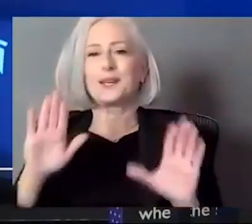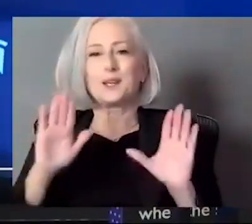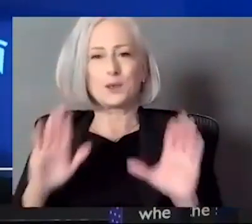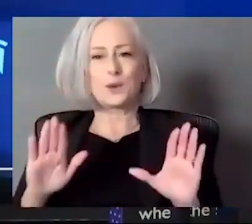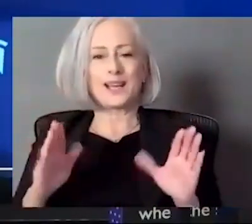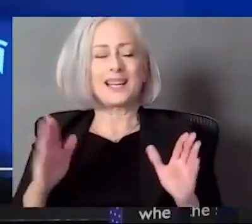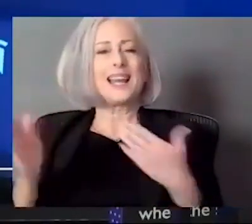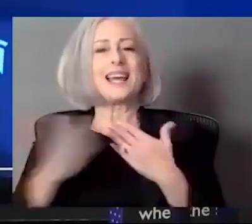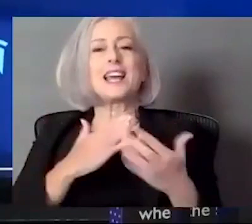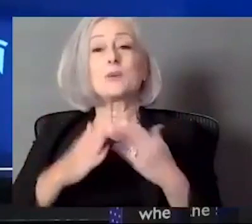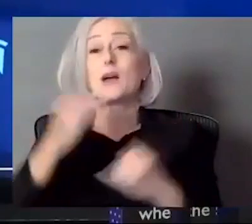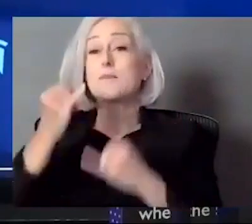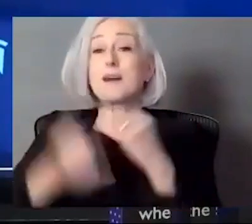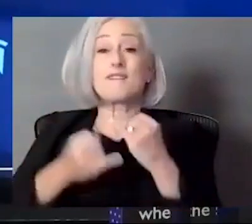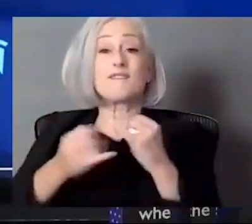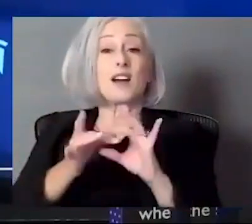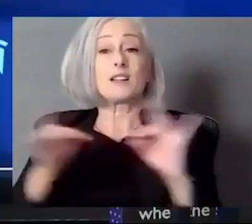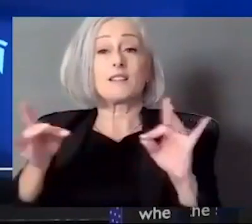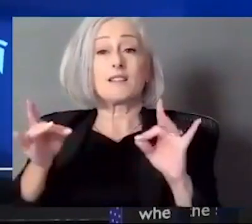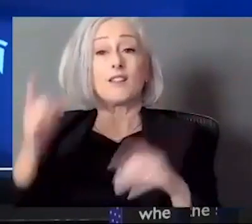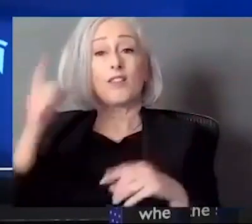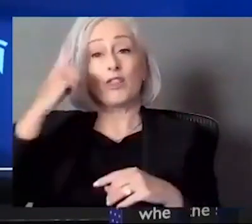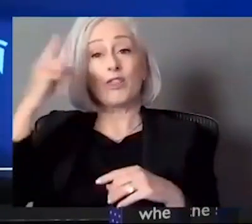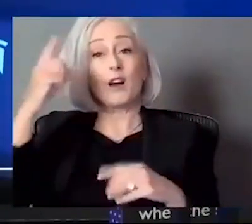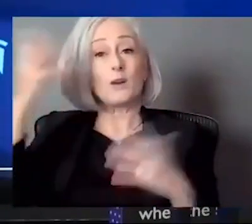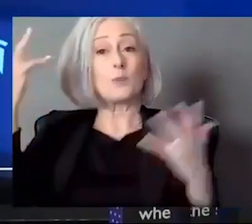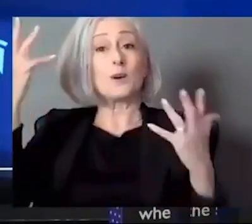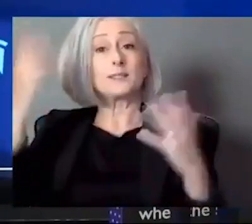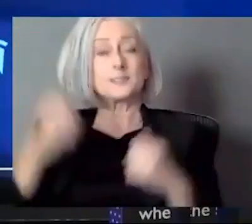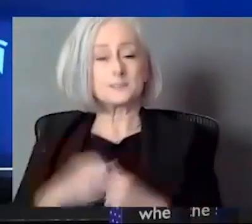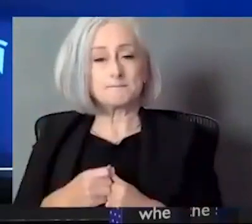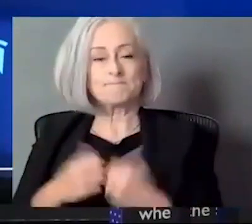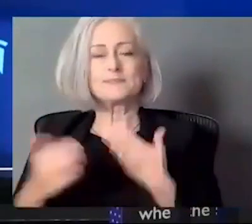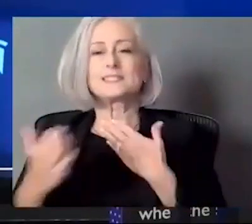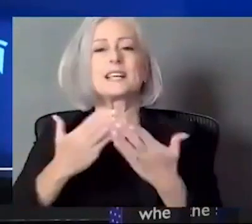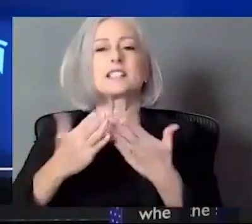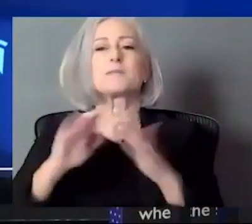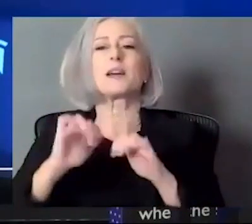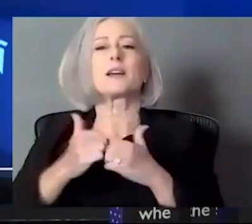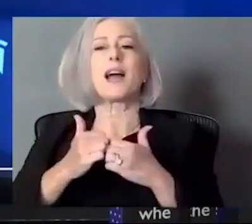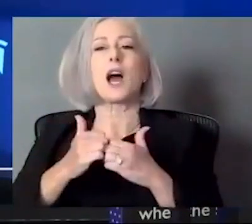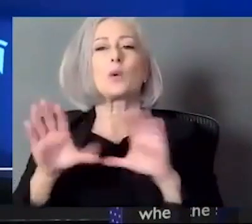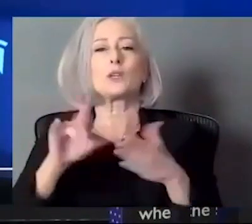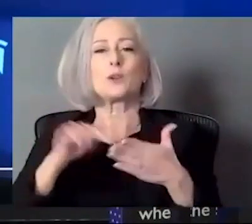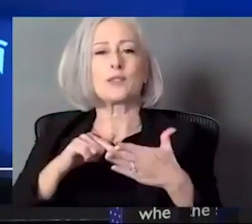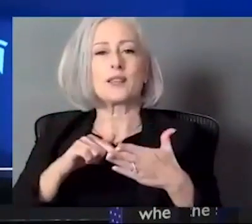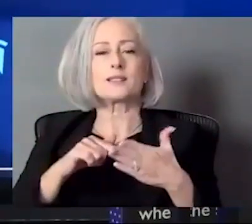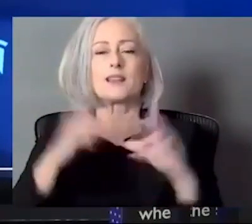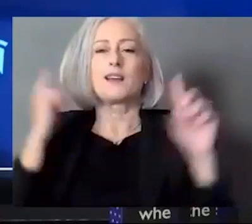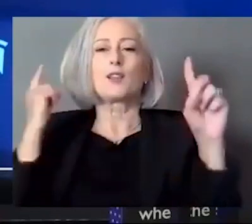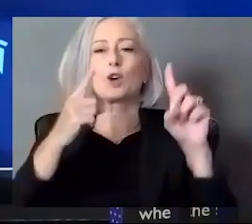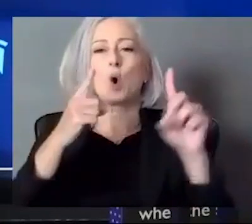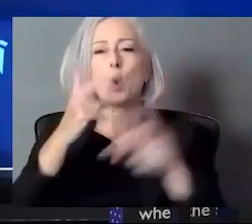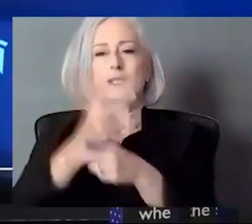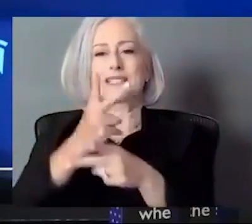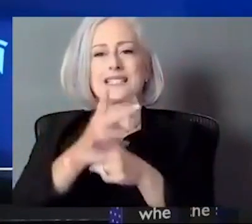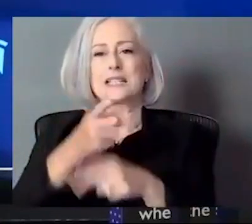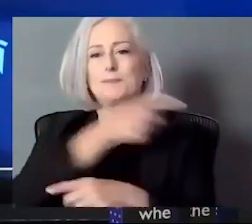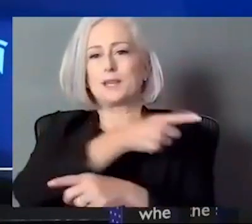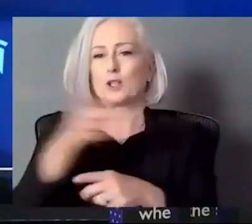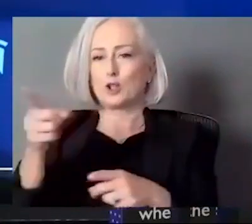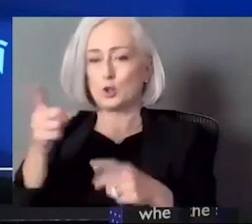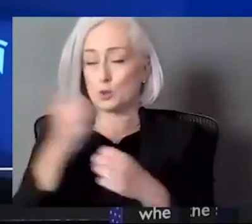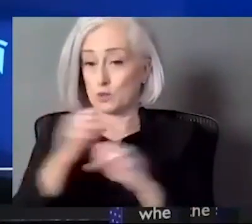thought is that no matter how we do this, we're here to keep you safe. And whether